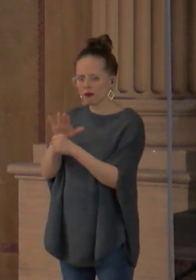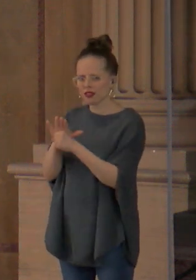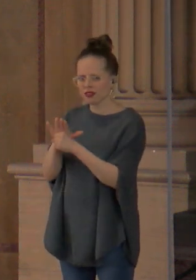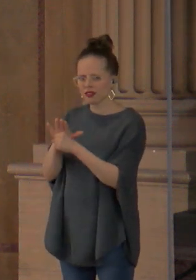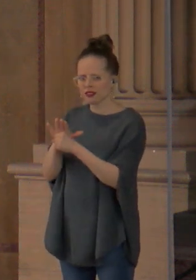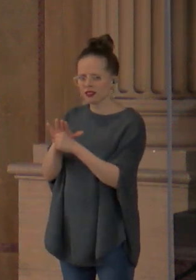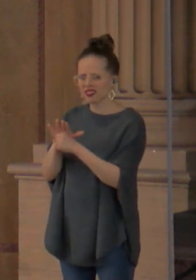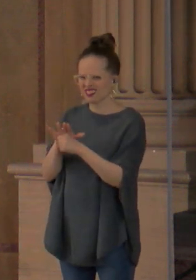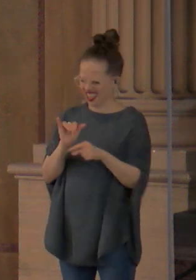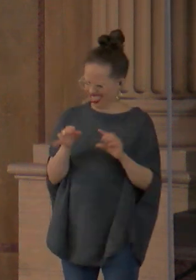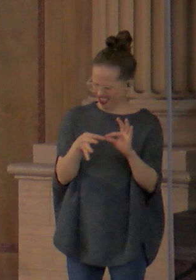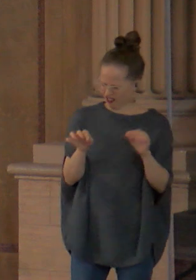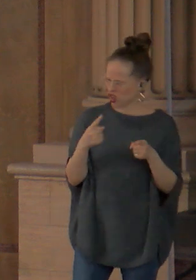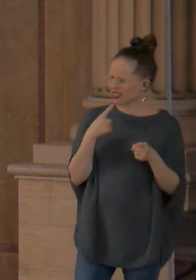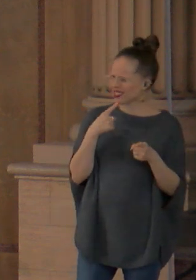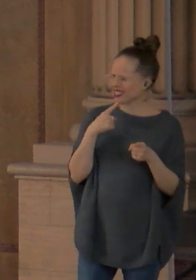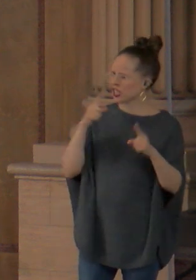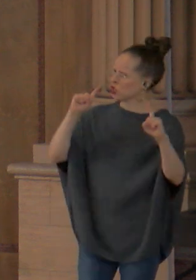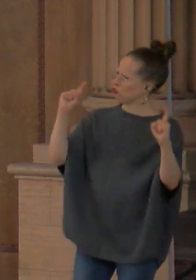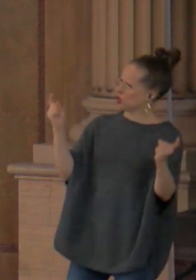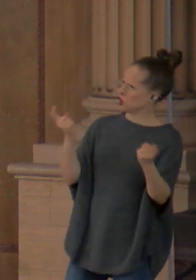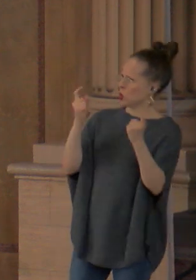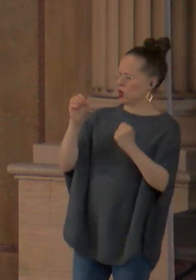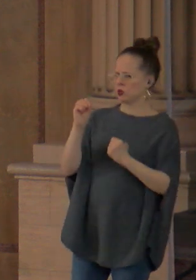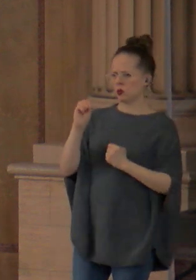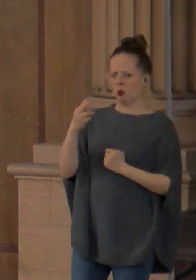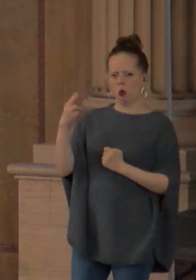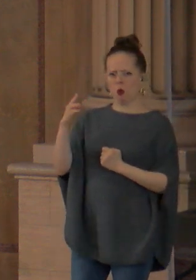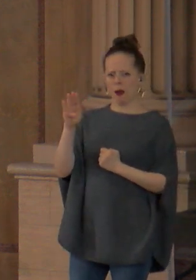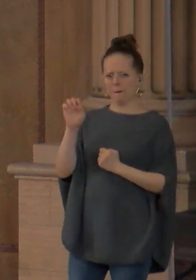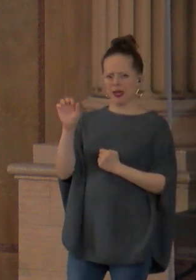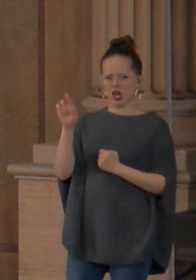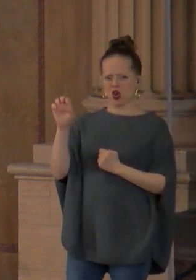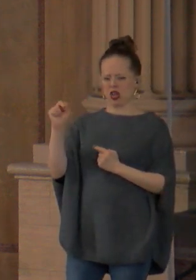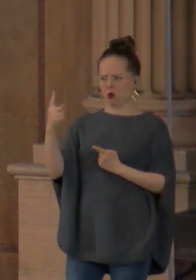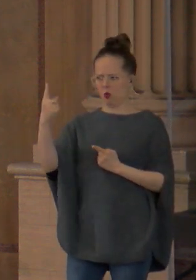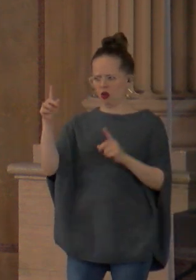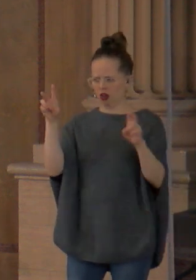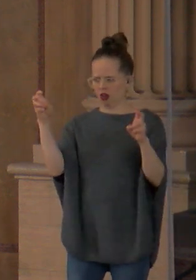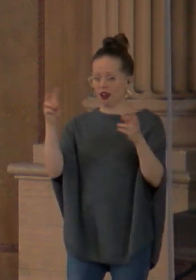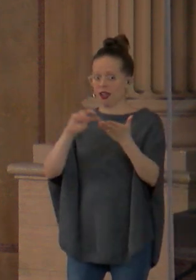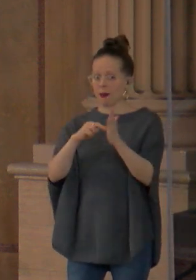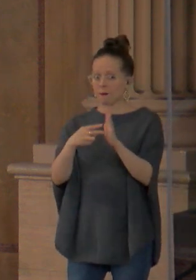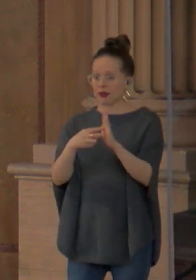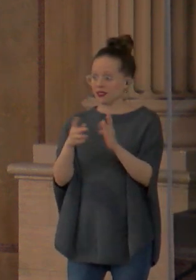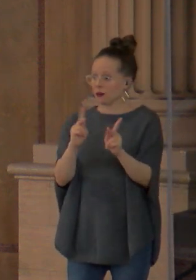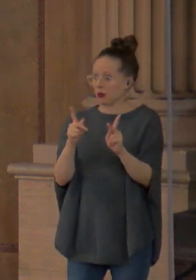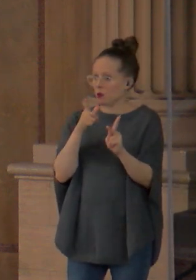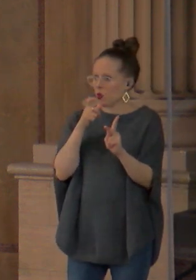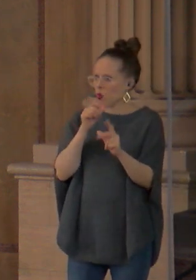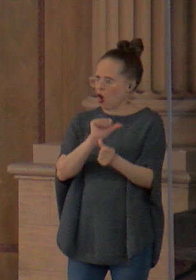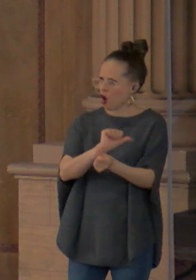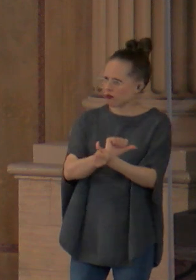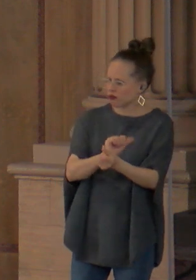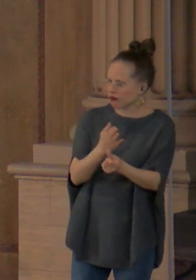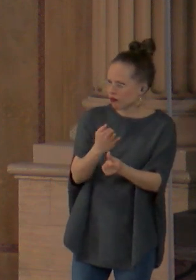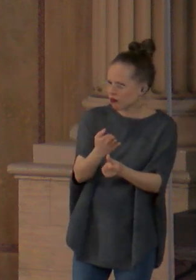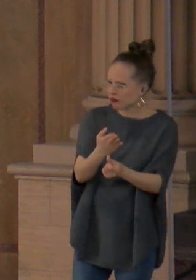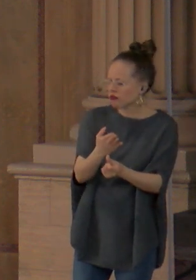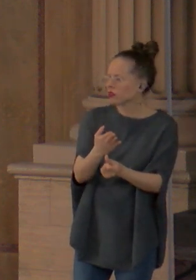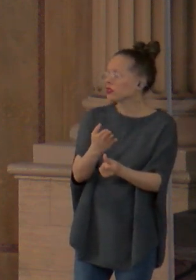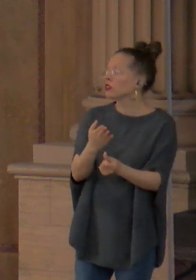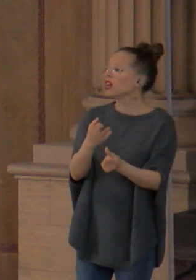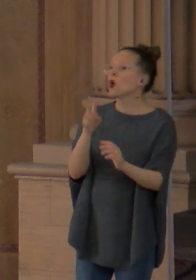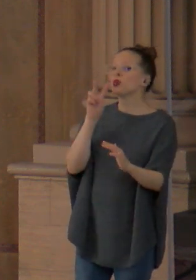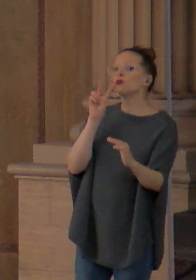barren one verse was originally aimed at the Jews in captivity. They had been carried away by Babylon, and it was predicted that when they